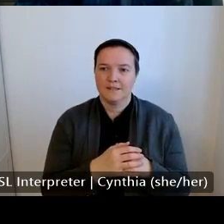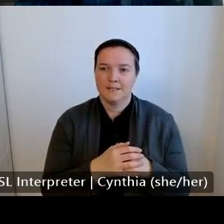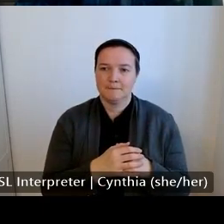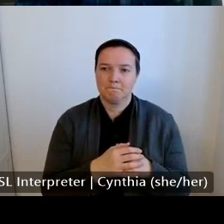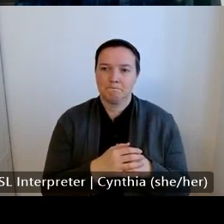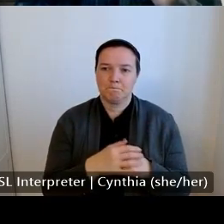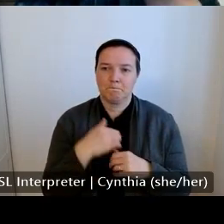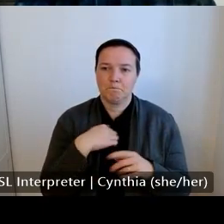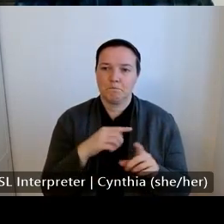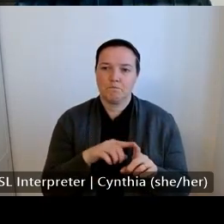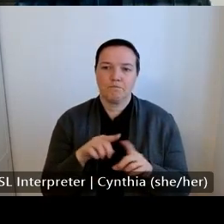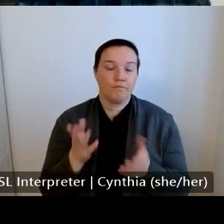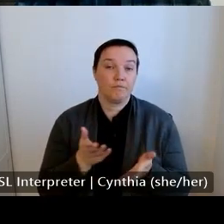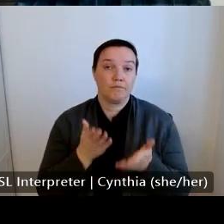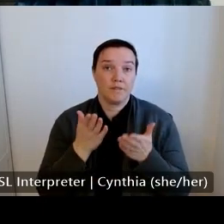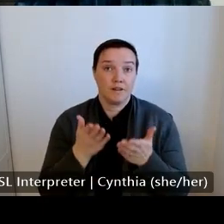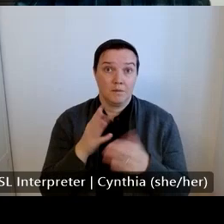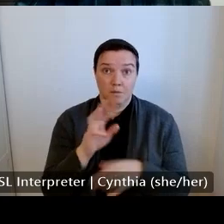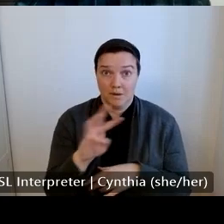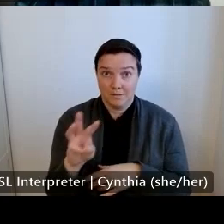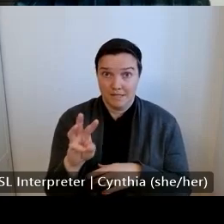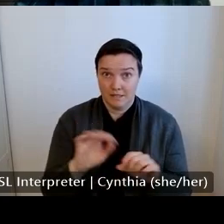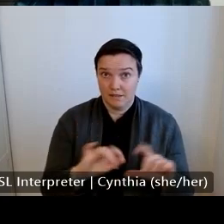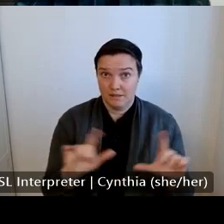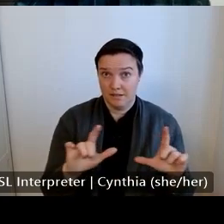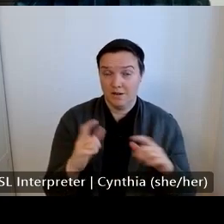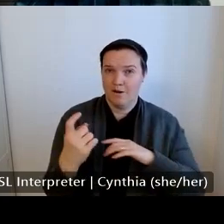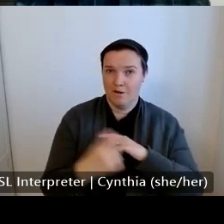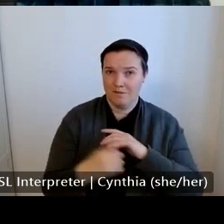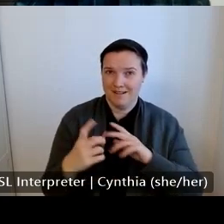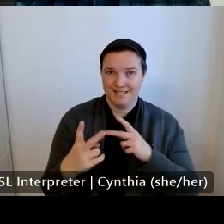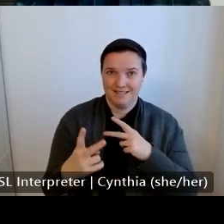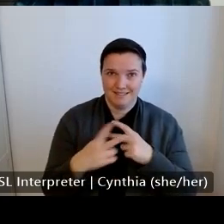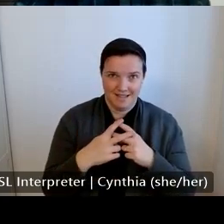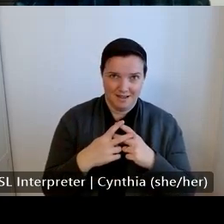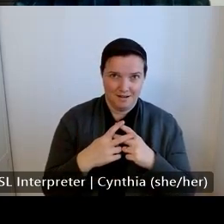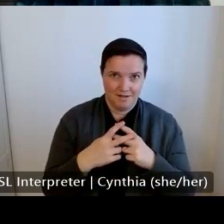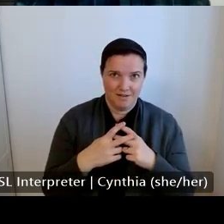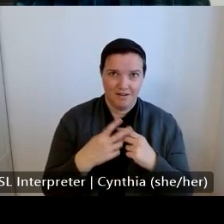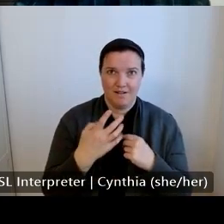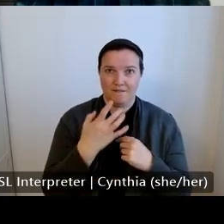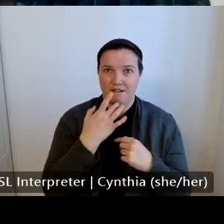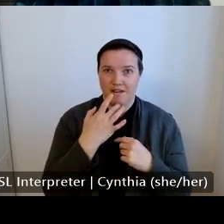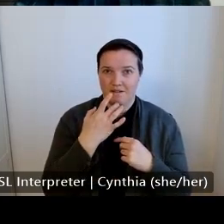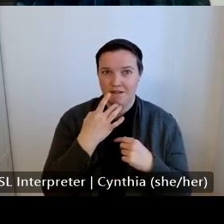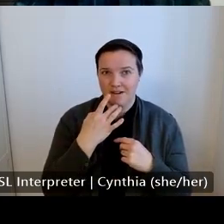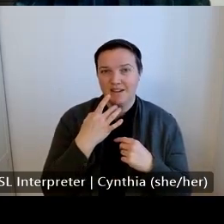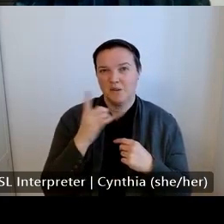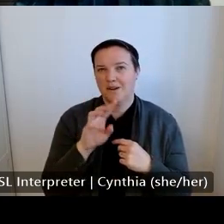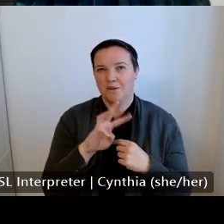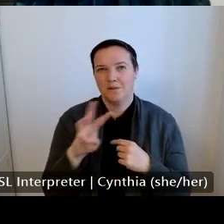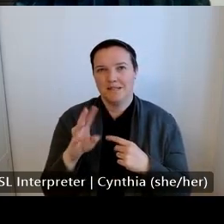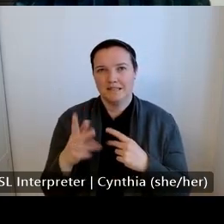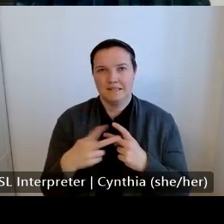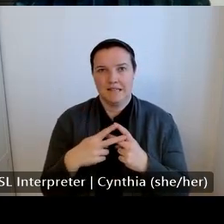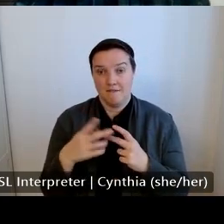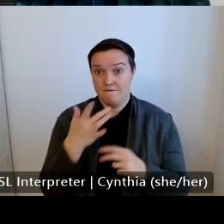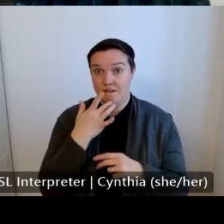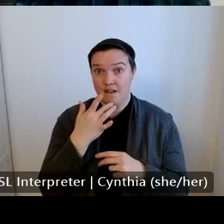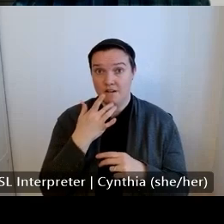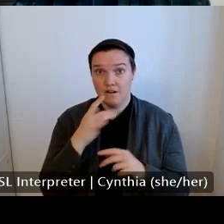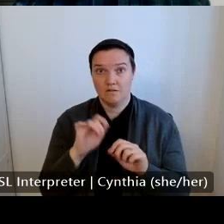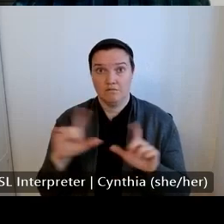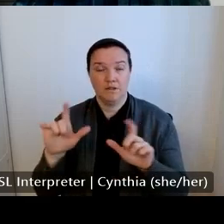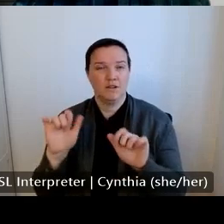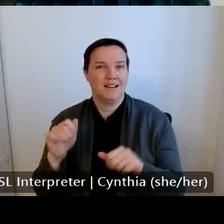recommend is if you go to these websites, automatically save it as a favorite in your web browser, and that way you can start creating a little hub